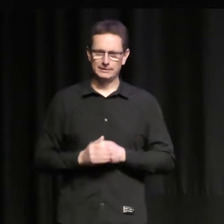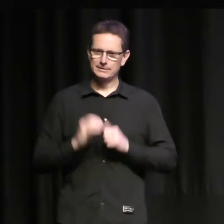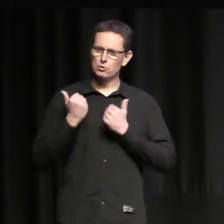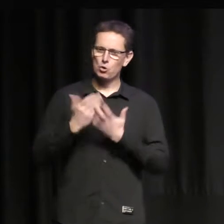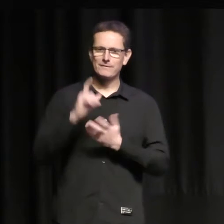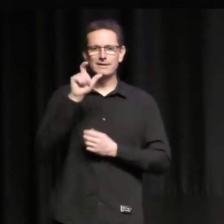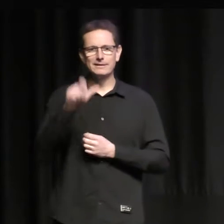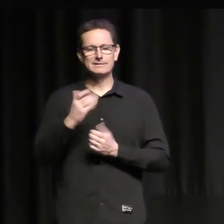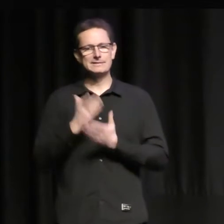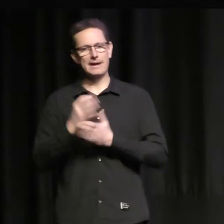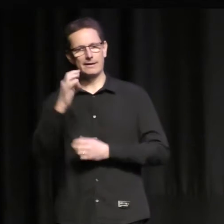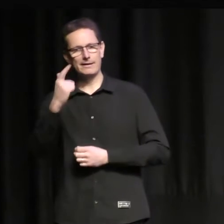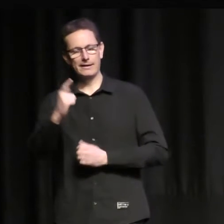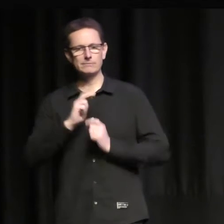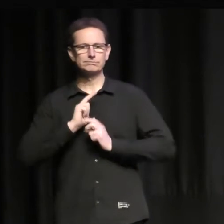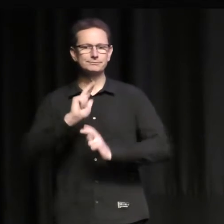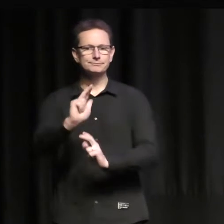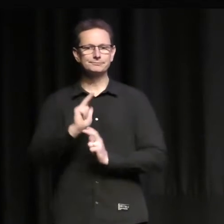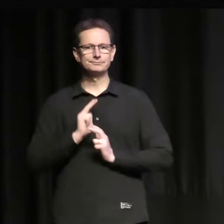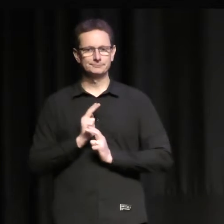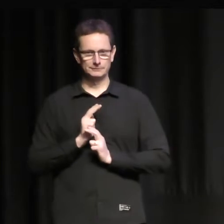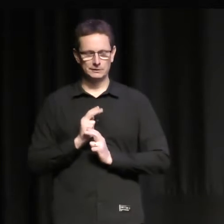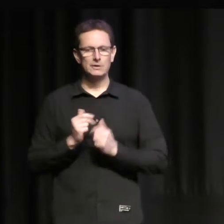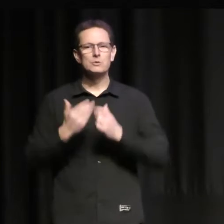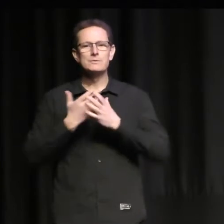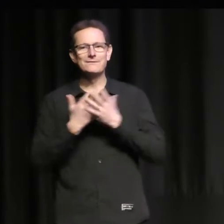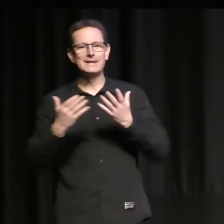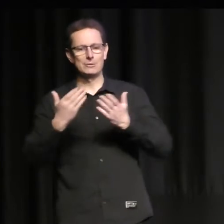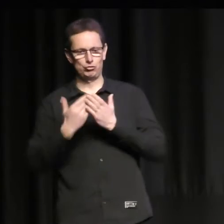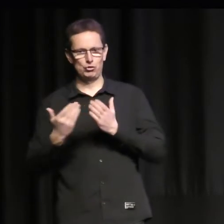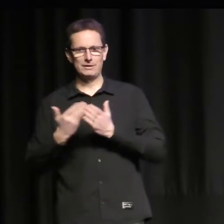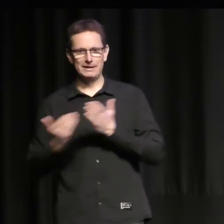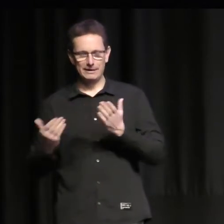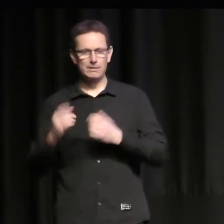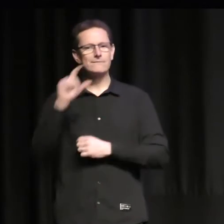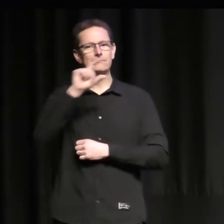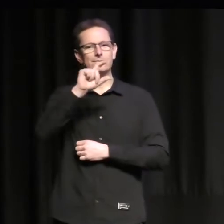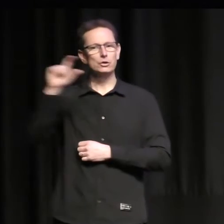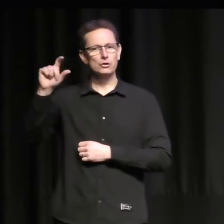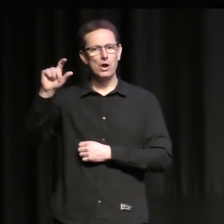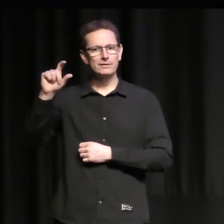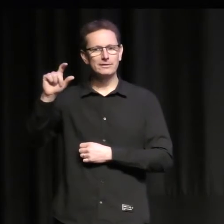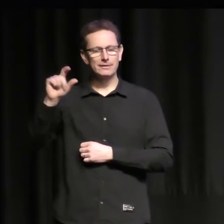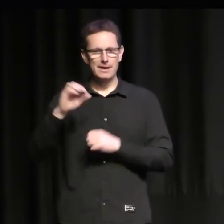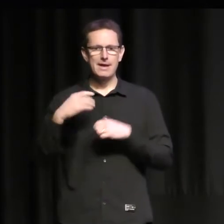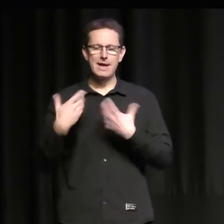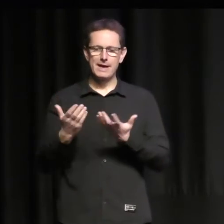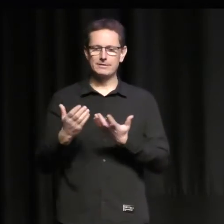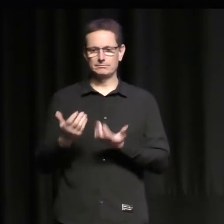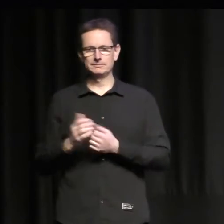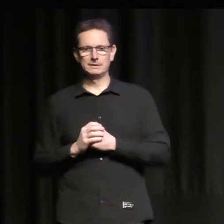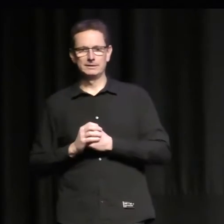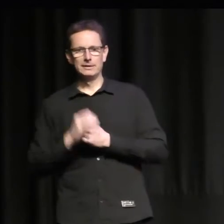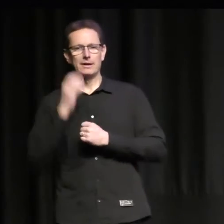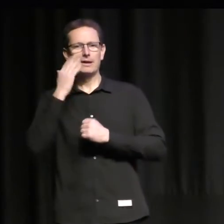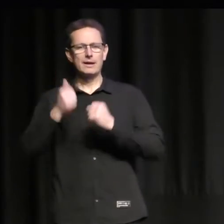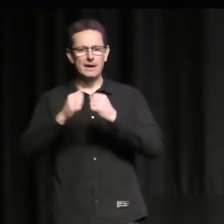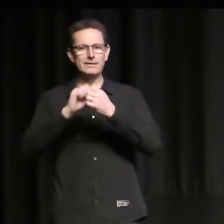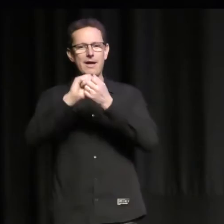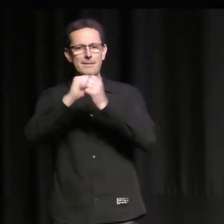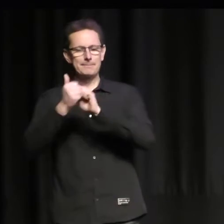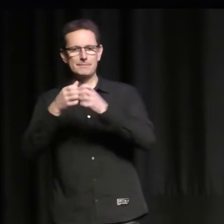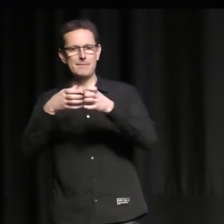identity. For more and more people today, the firm is a commodity. It's commodified.